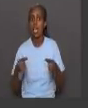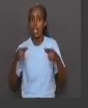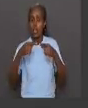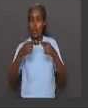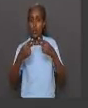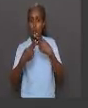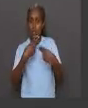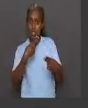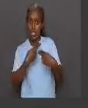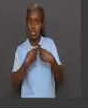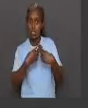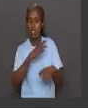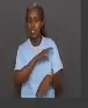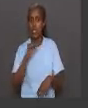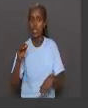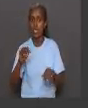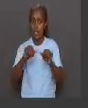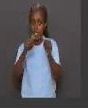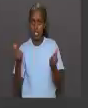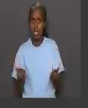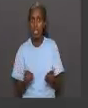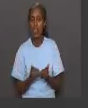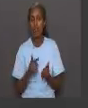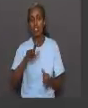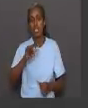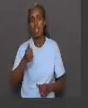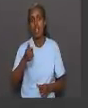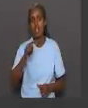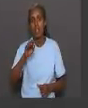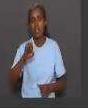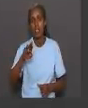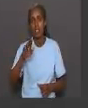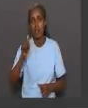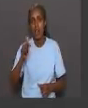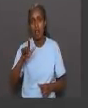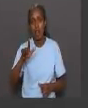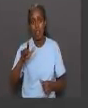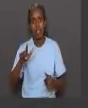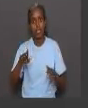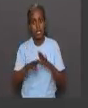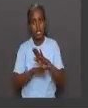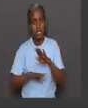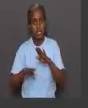section, and the area of the lateral surface as